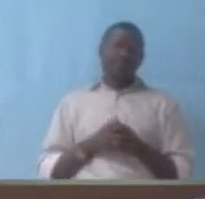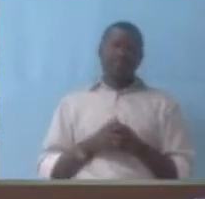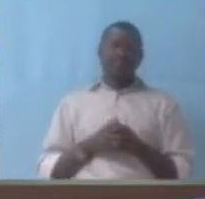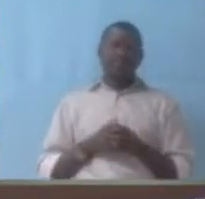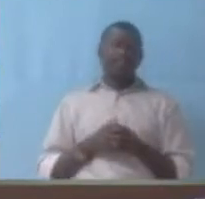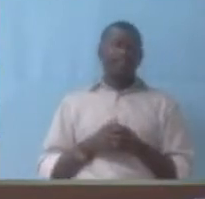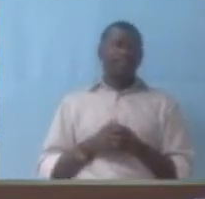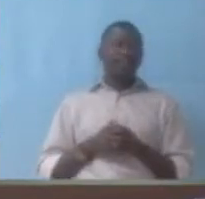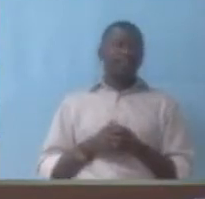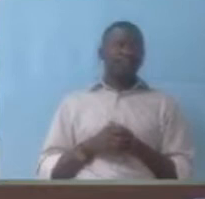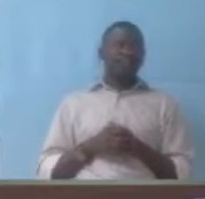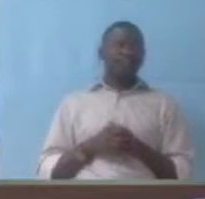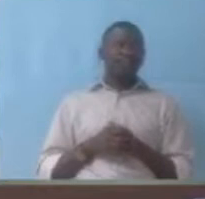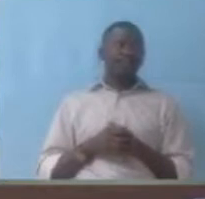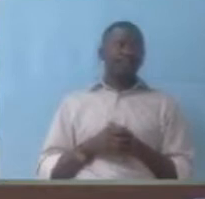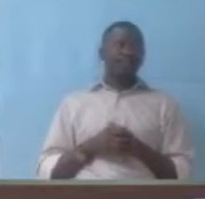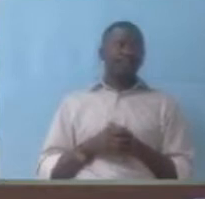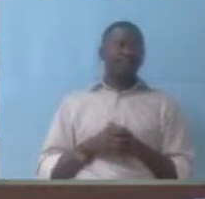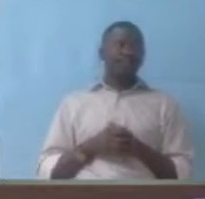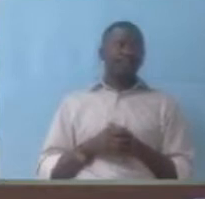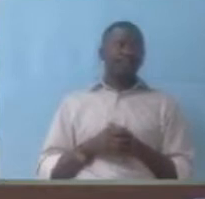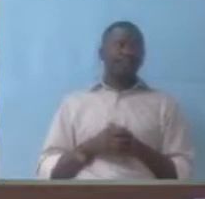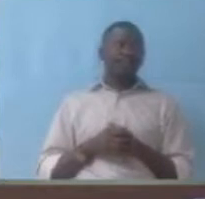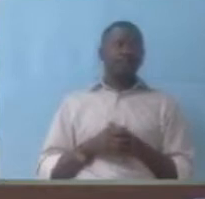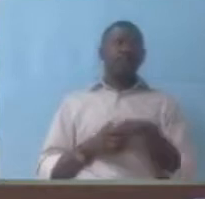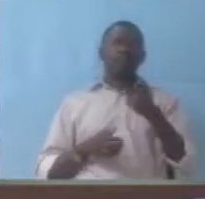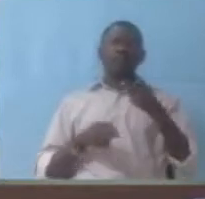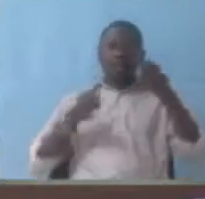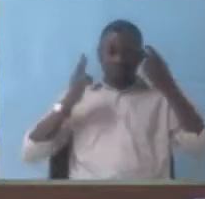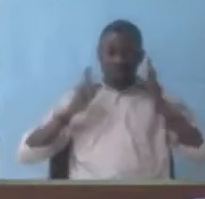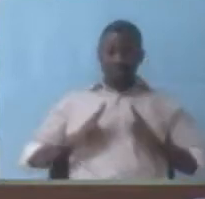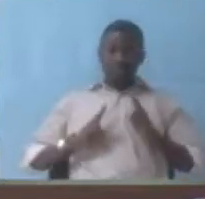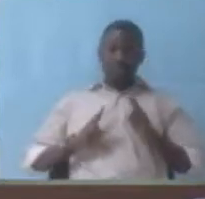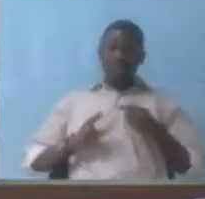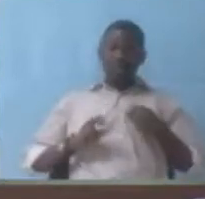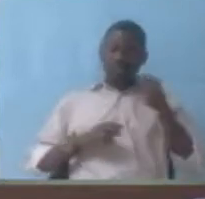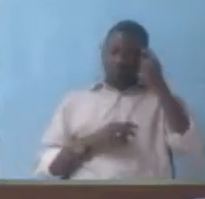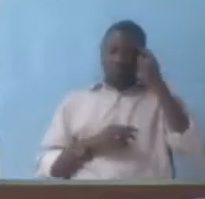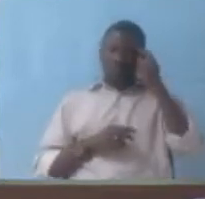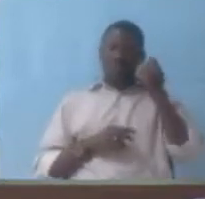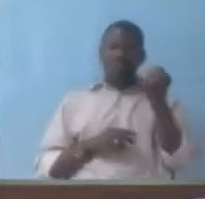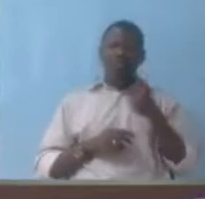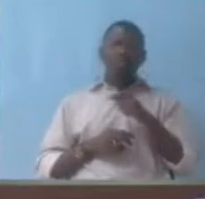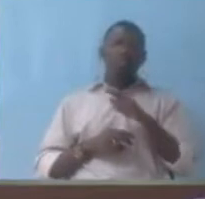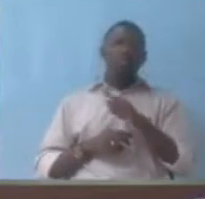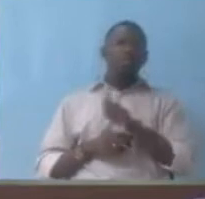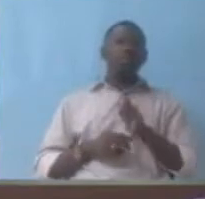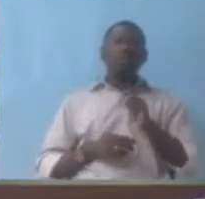kate soron mile two kasola. For a lawyer that is horrendous, because as we all know, the